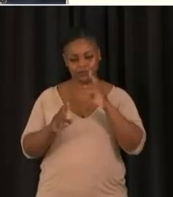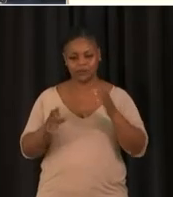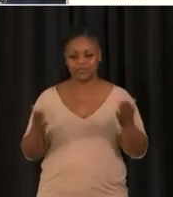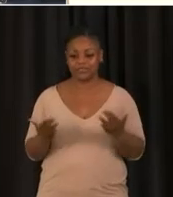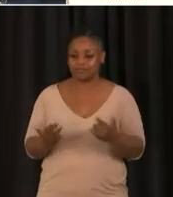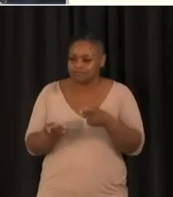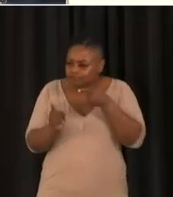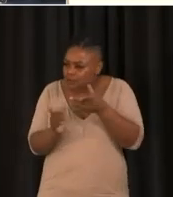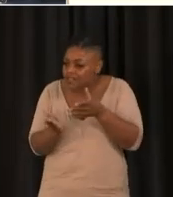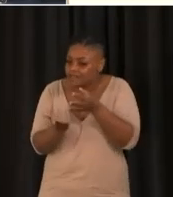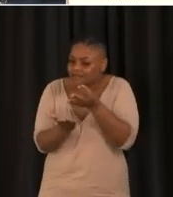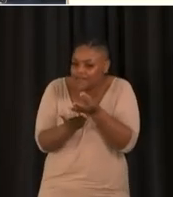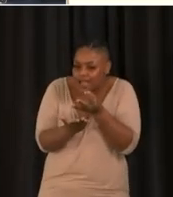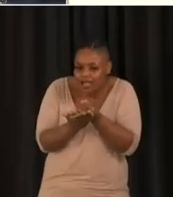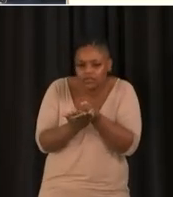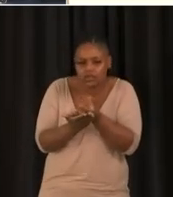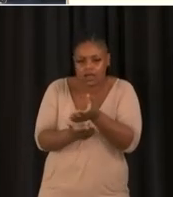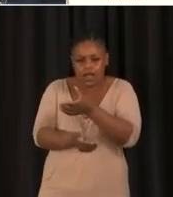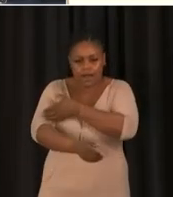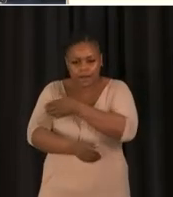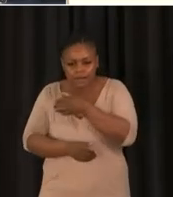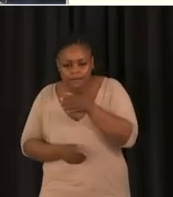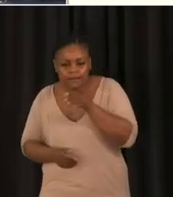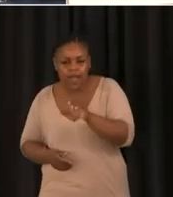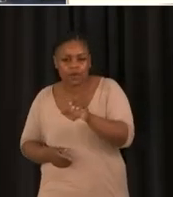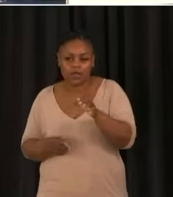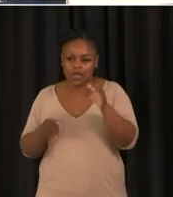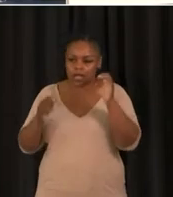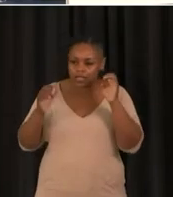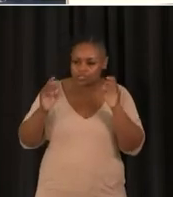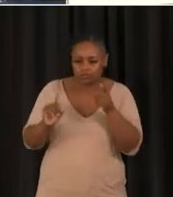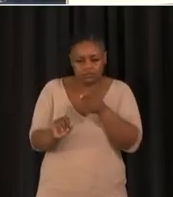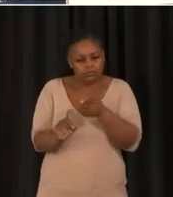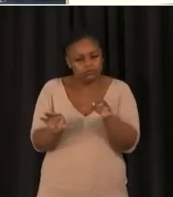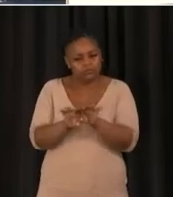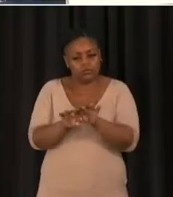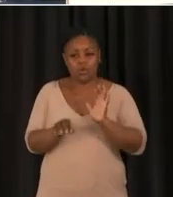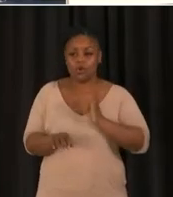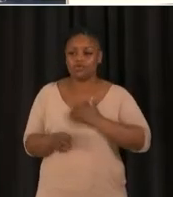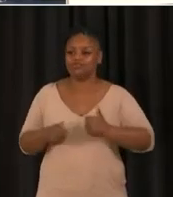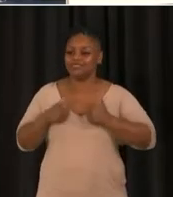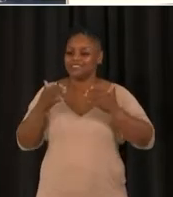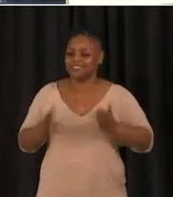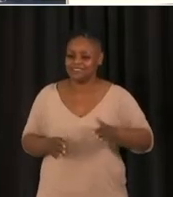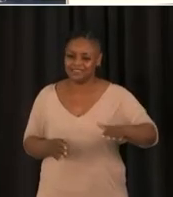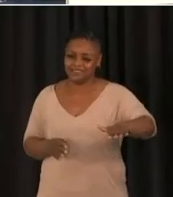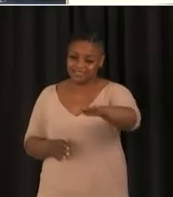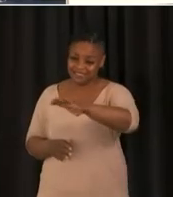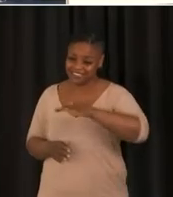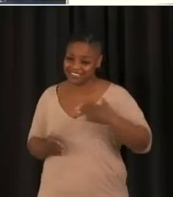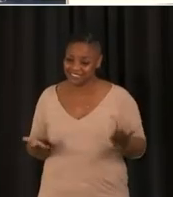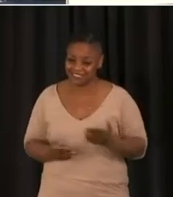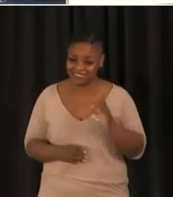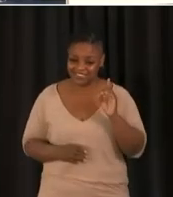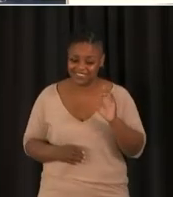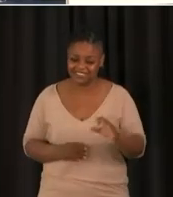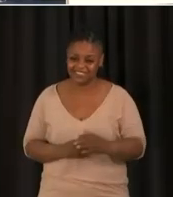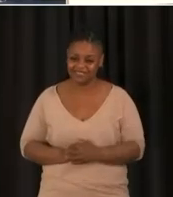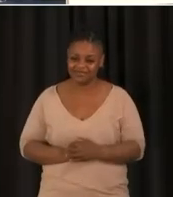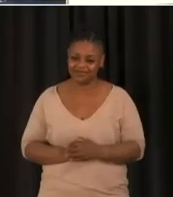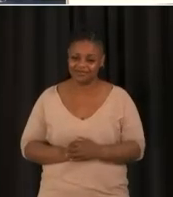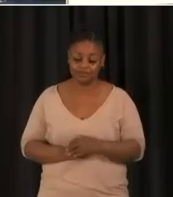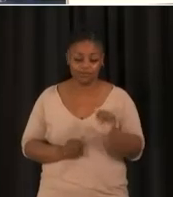of Insurance, Securities, and Banking. Thank you, Deputy Mayor Falchicchio, and good afternoon to everyone.